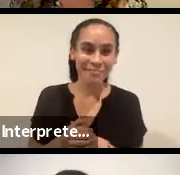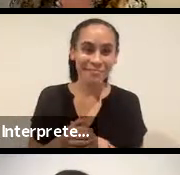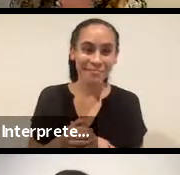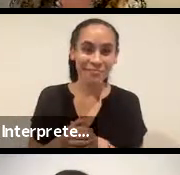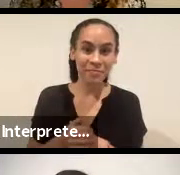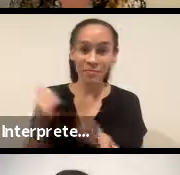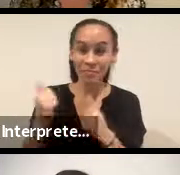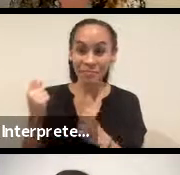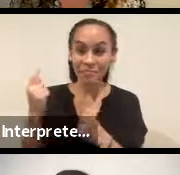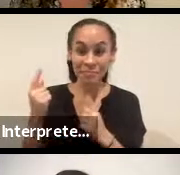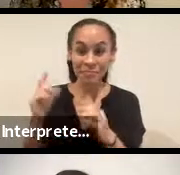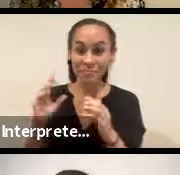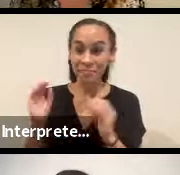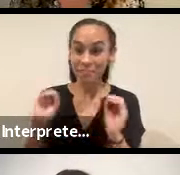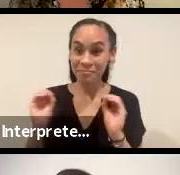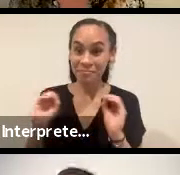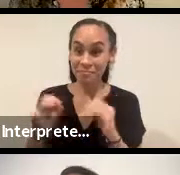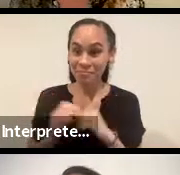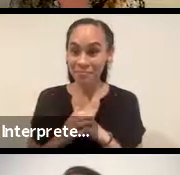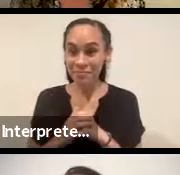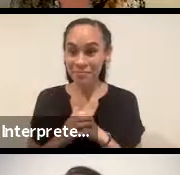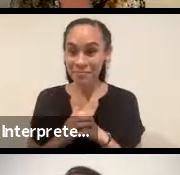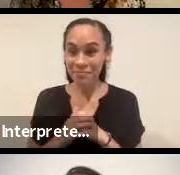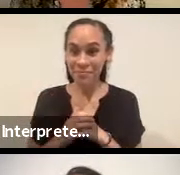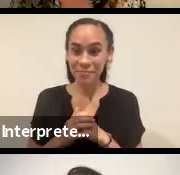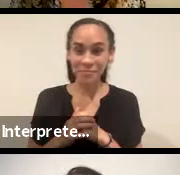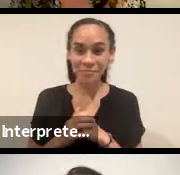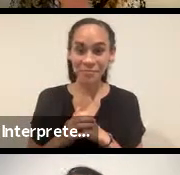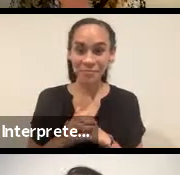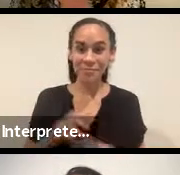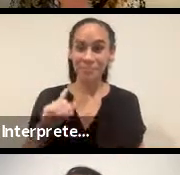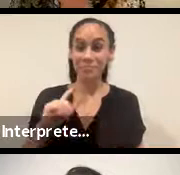Anyone else would like to share?